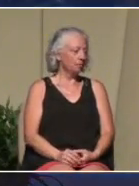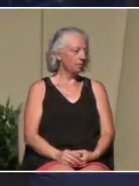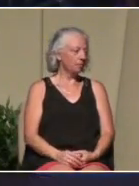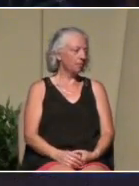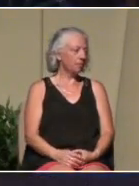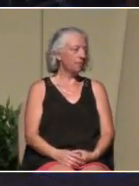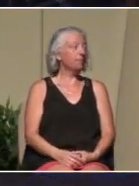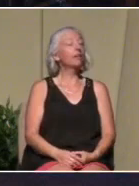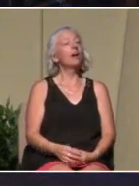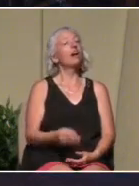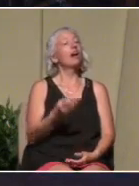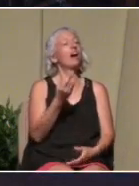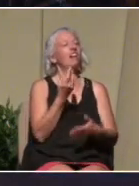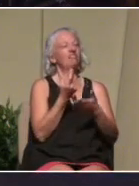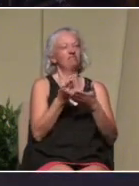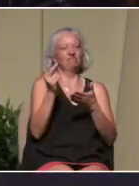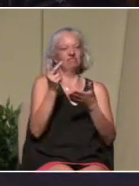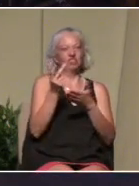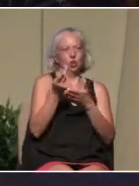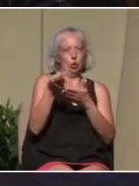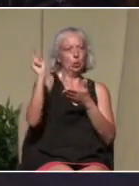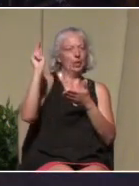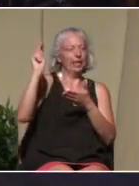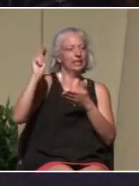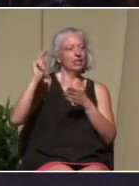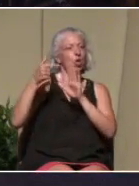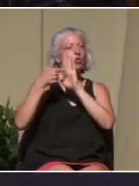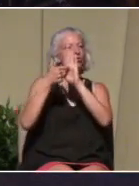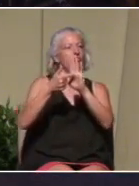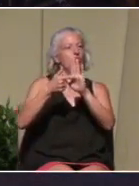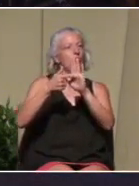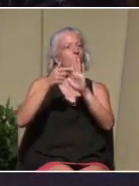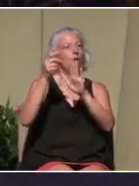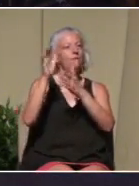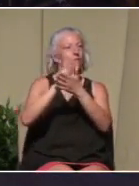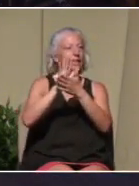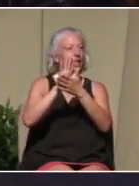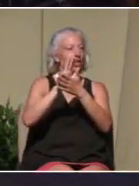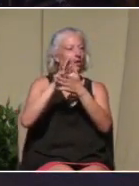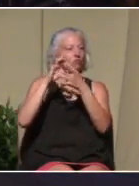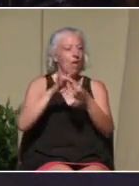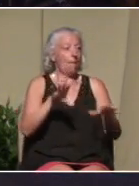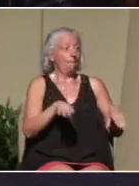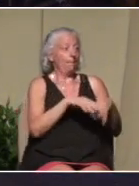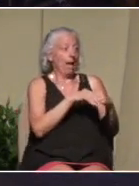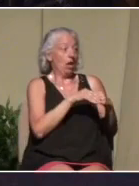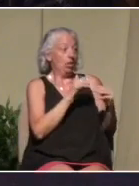So a couple of weeks ago, a video was shown about the marriage ministries here at Maranatha.